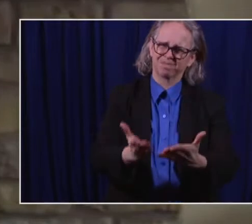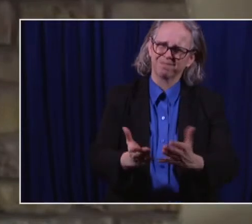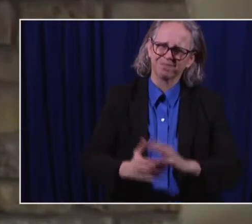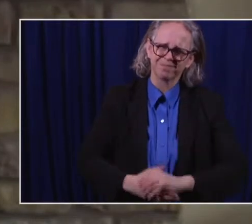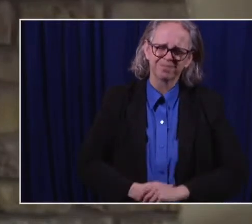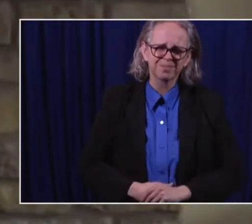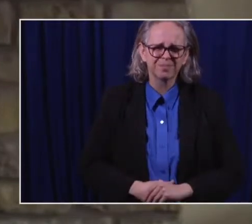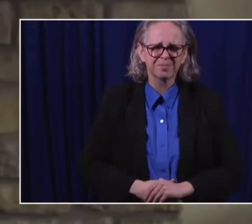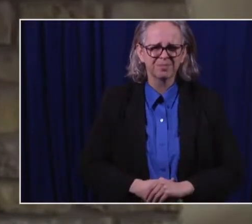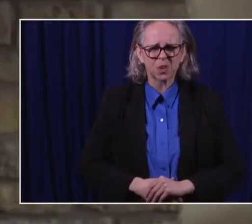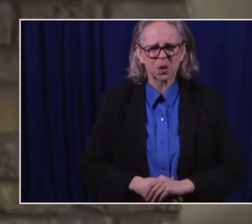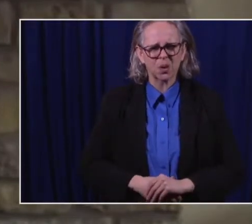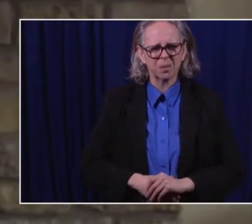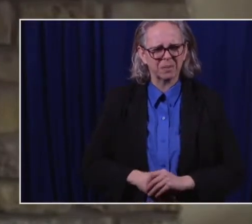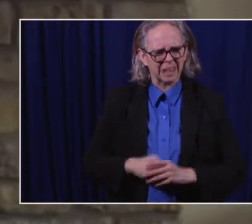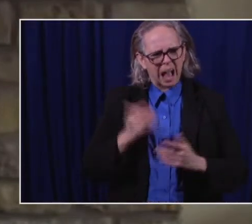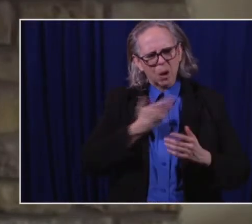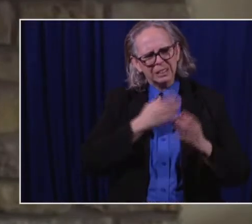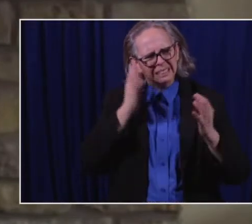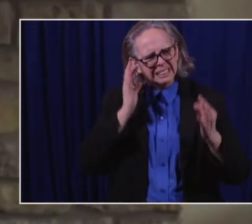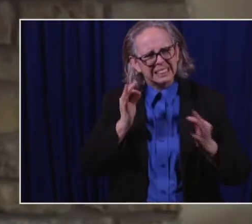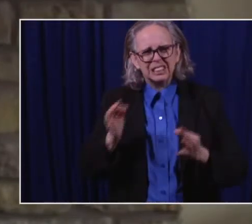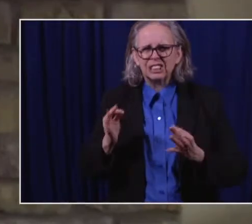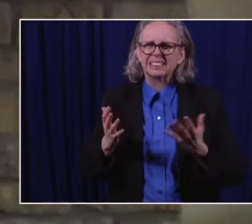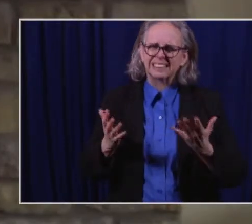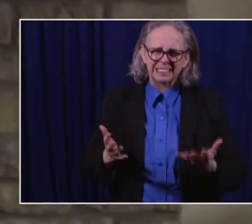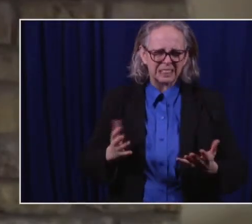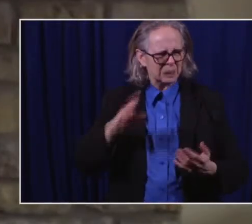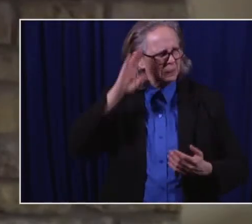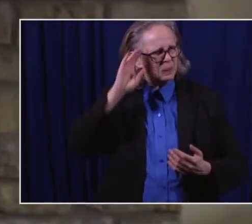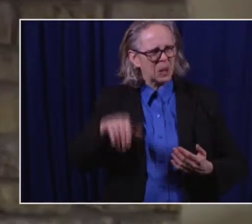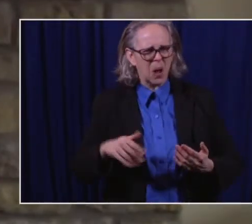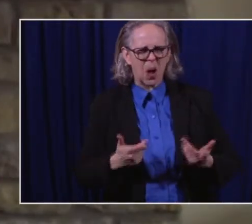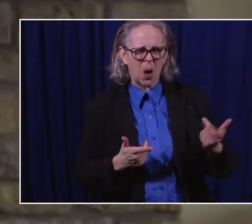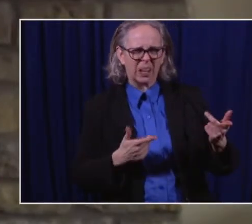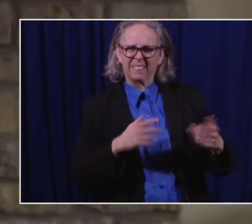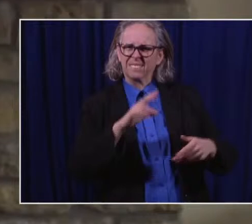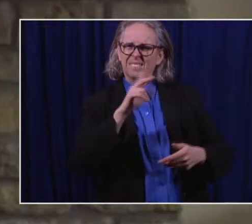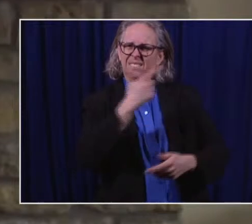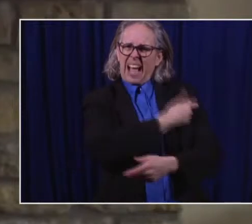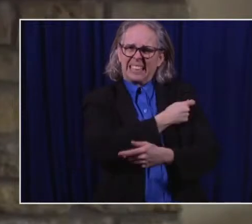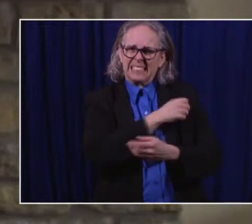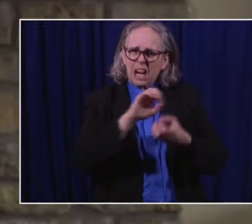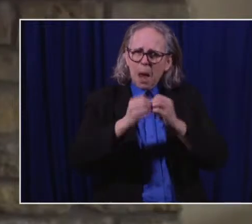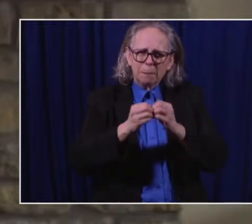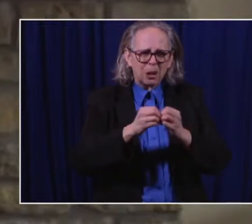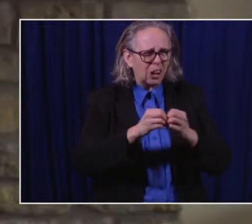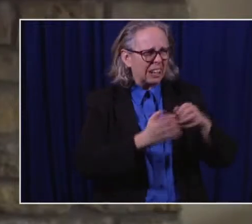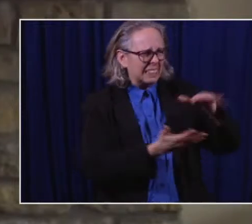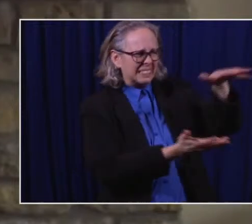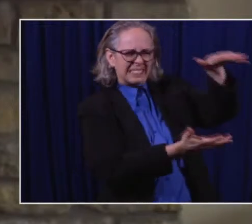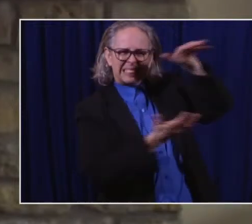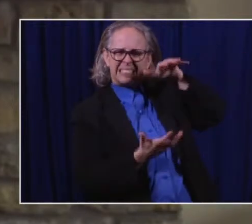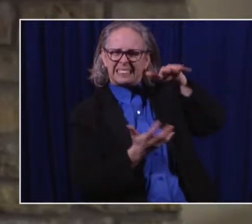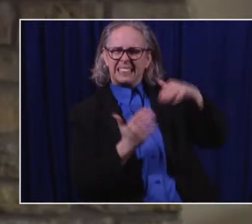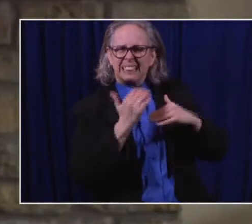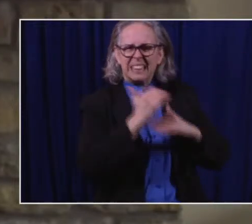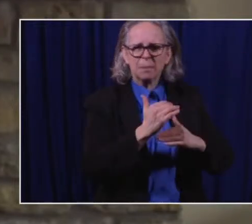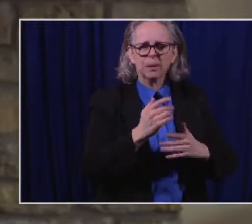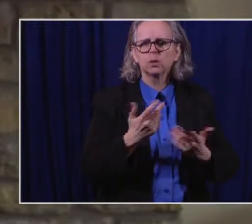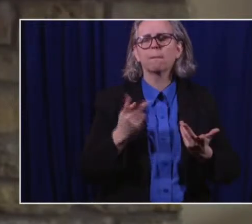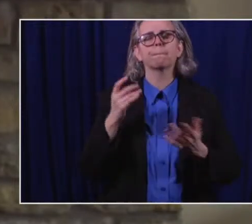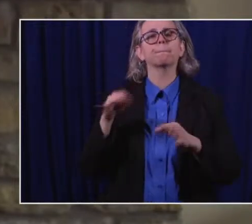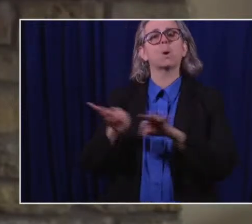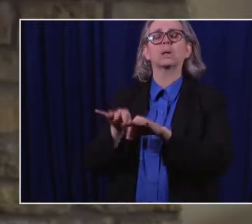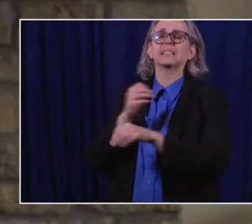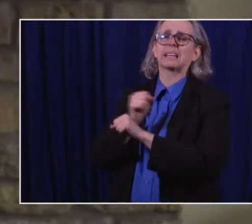we have made with a very limited amount of the vaccine that we have on how we can save the most lives as quick as we can, how we can, we